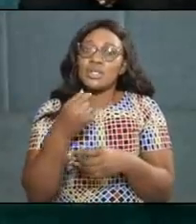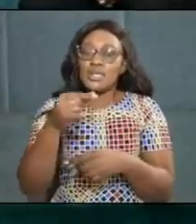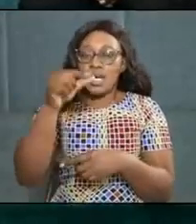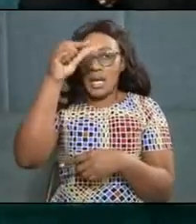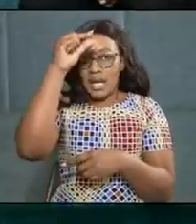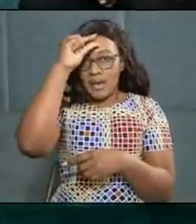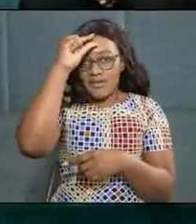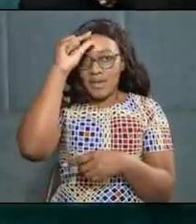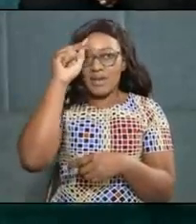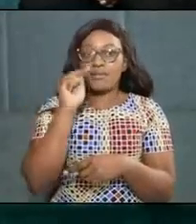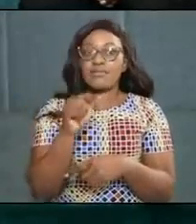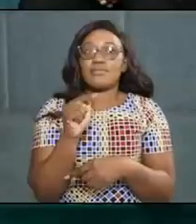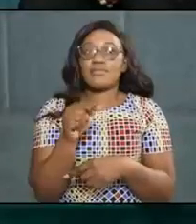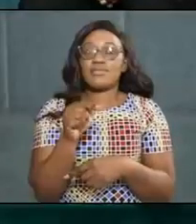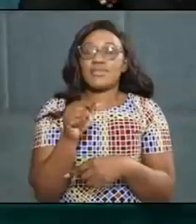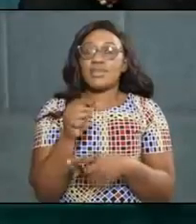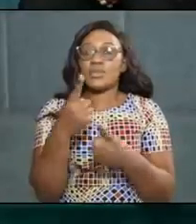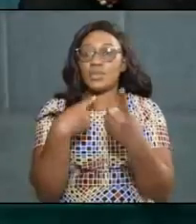the elders.